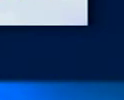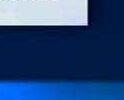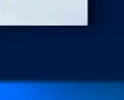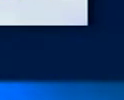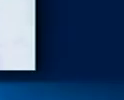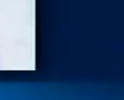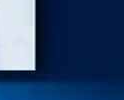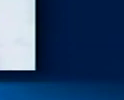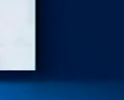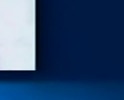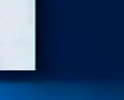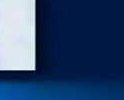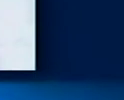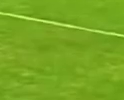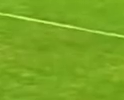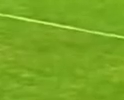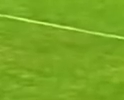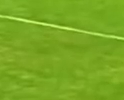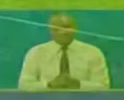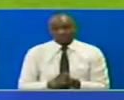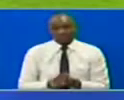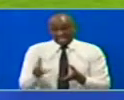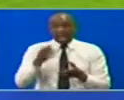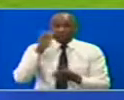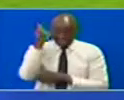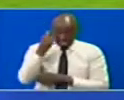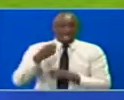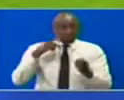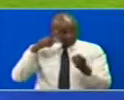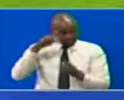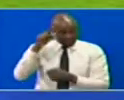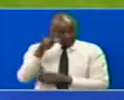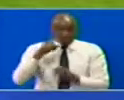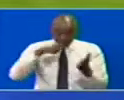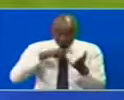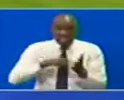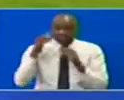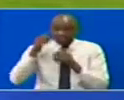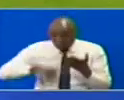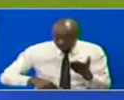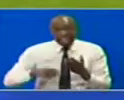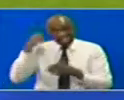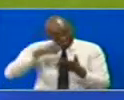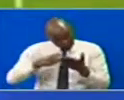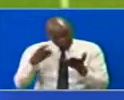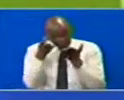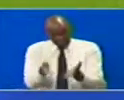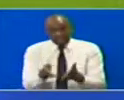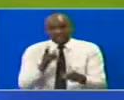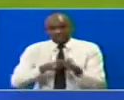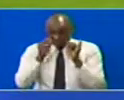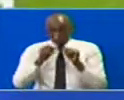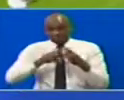season. End of quote. The Kenya Premier League fixtures are expected to be released next week ahead of the new